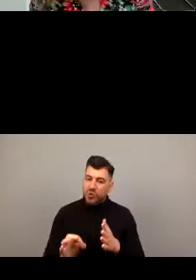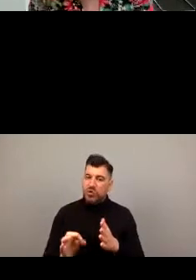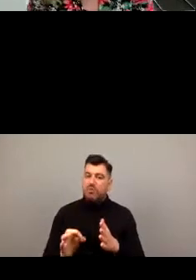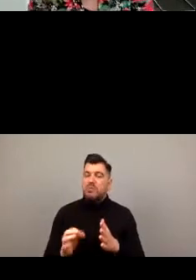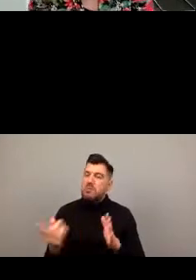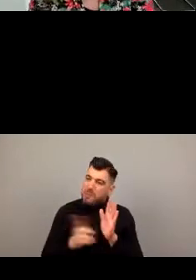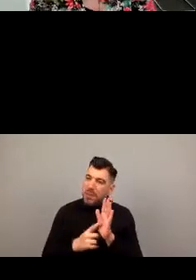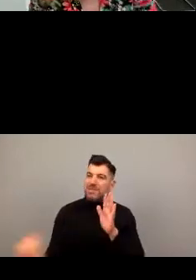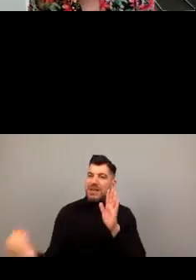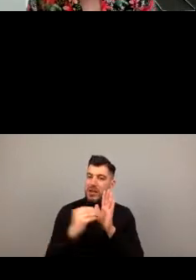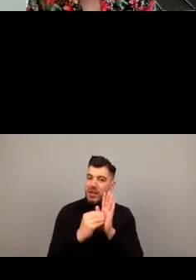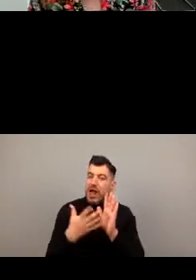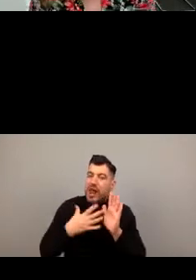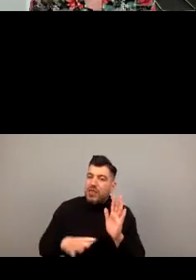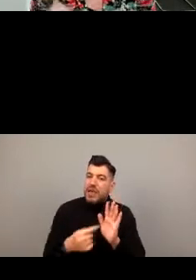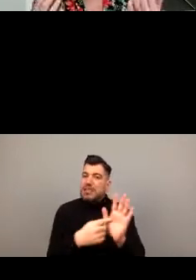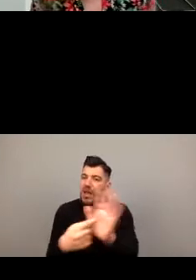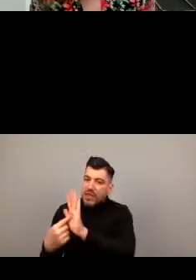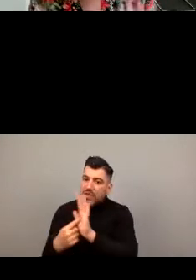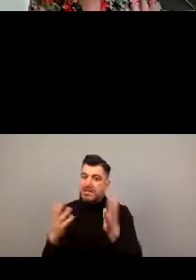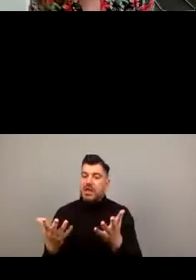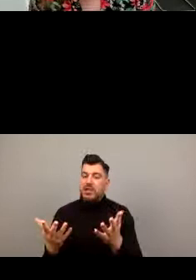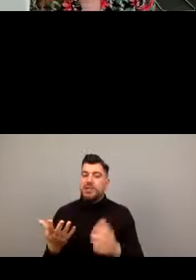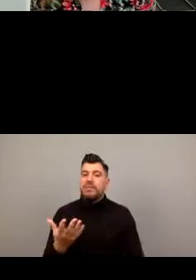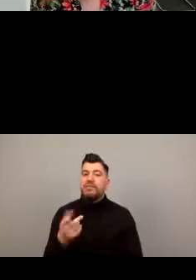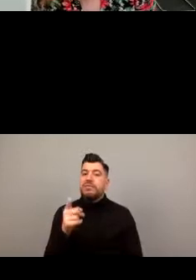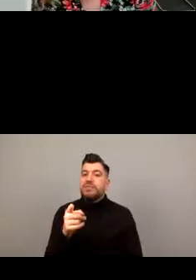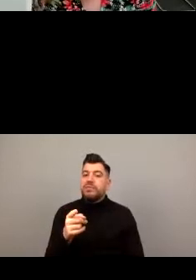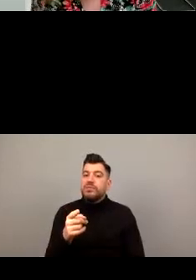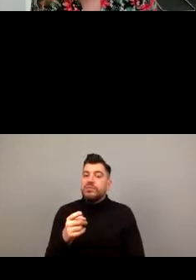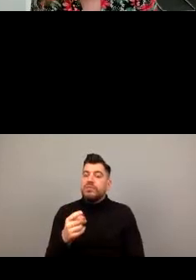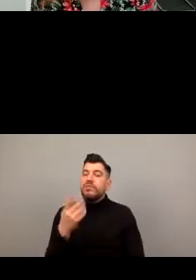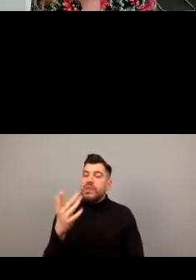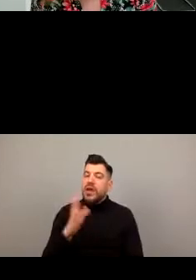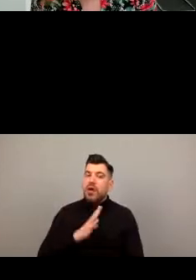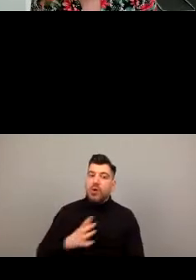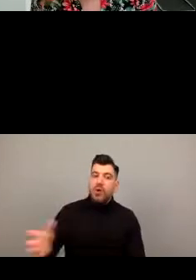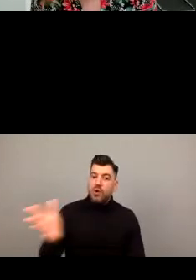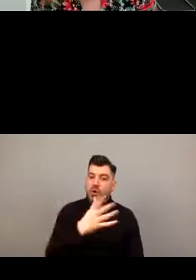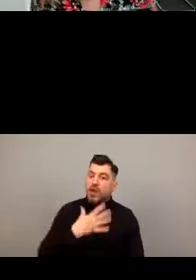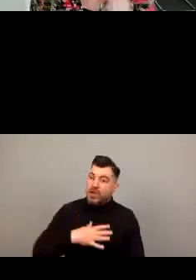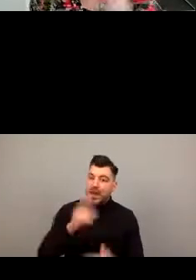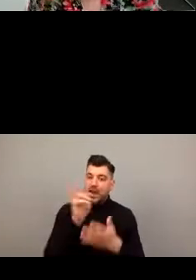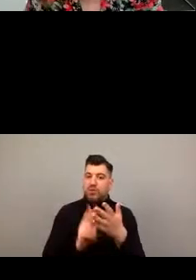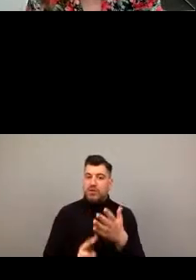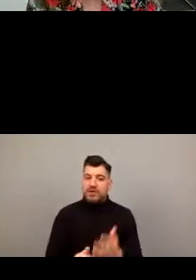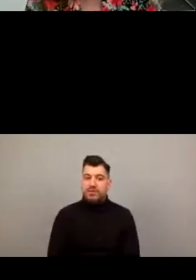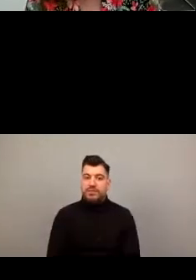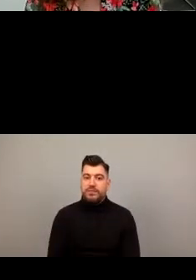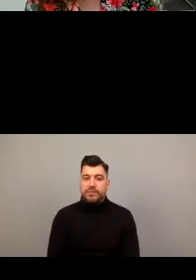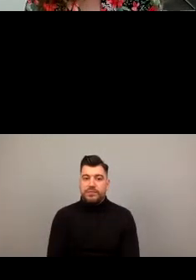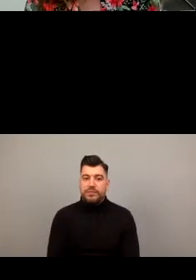like a story to tell or a vision to. It should just be something that people will want to read. And then we come